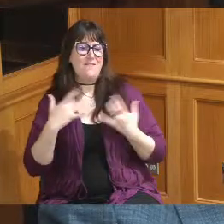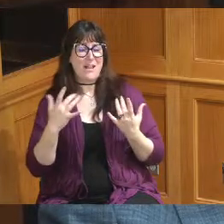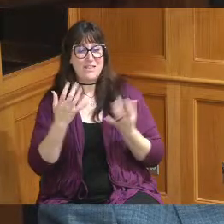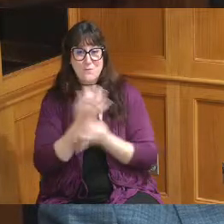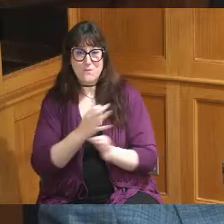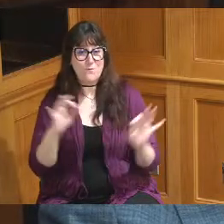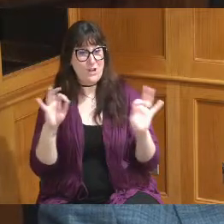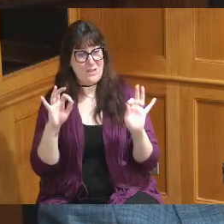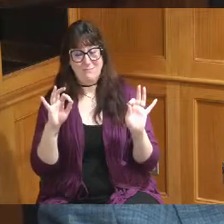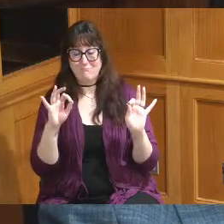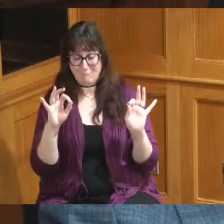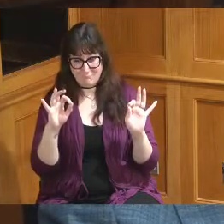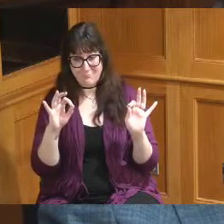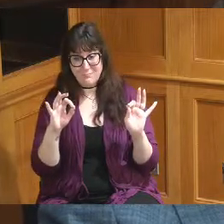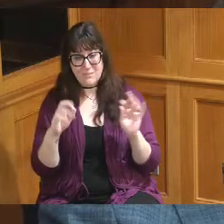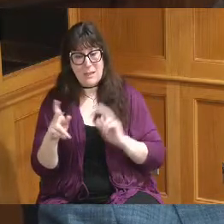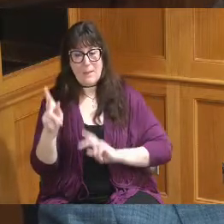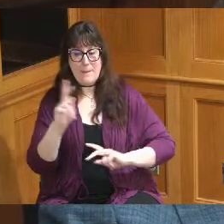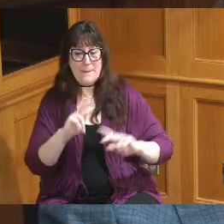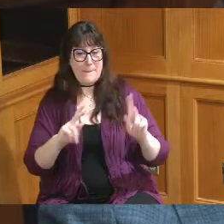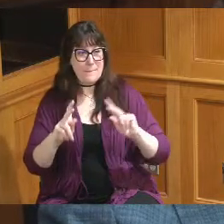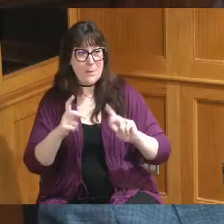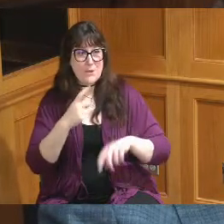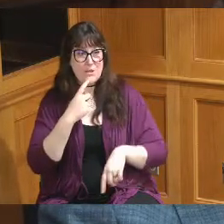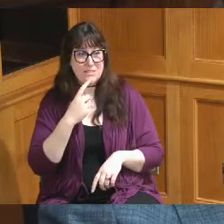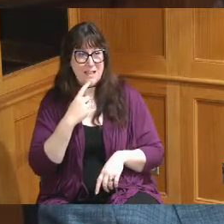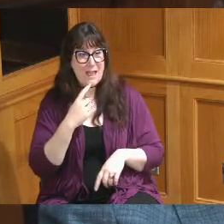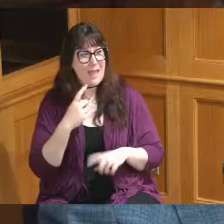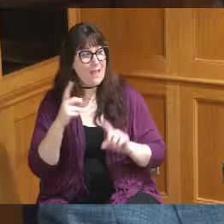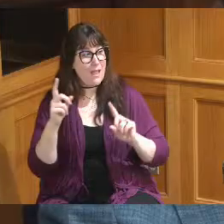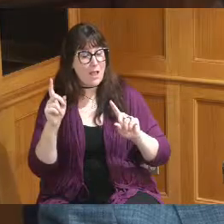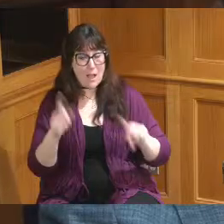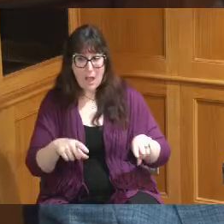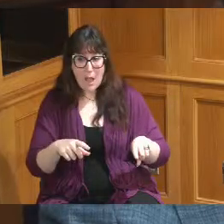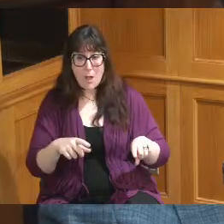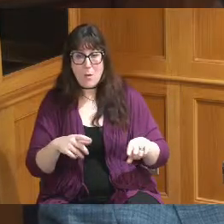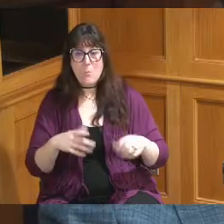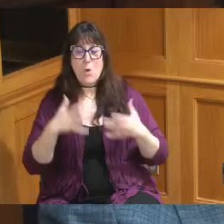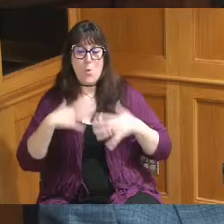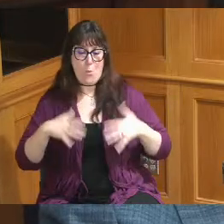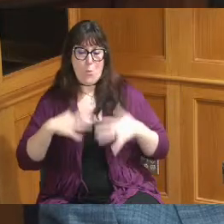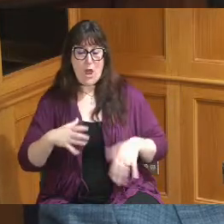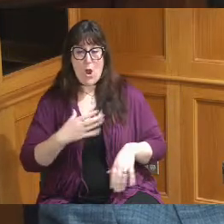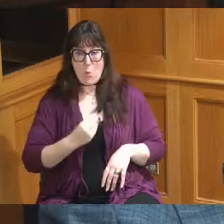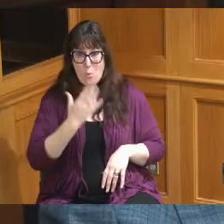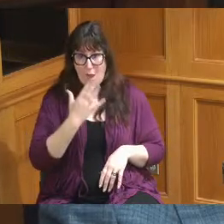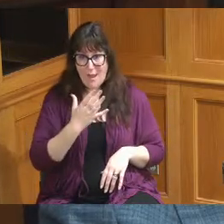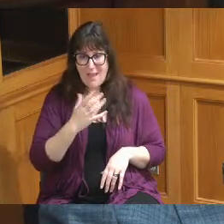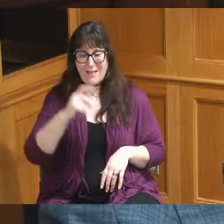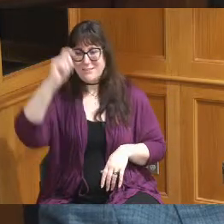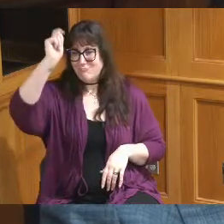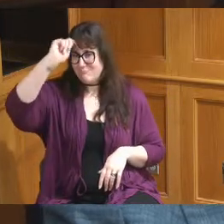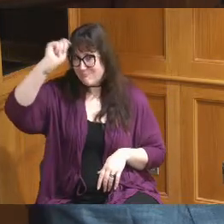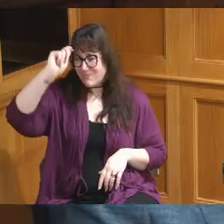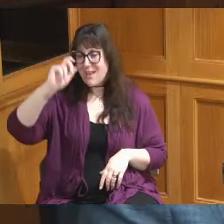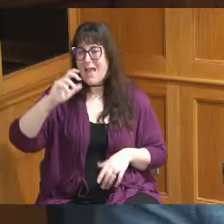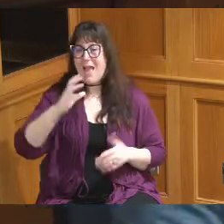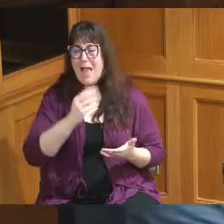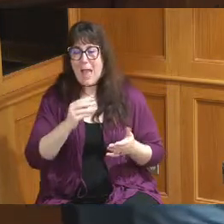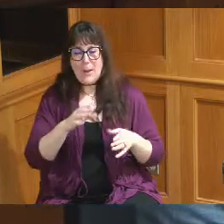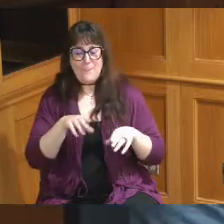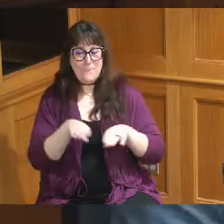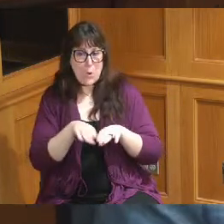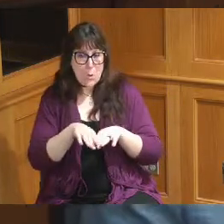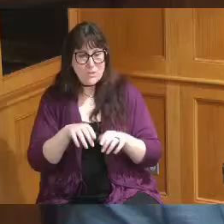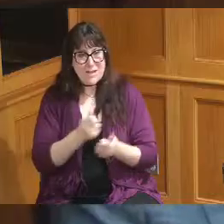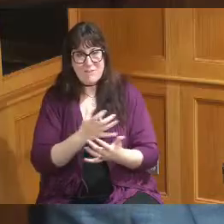And people ask me, are we wearing, yes, we're wearing white again. So come on out. And if you want to put some cowboy boots and a hat with it, that'd be great too. It's going to be a